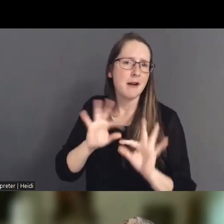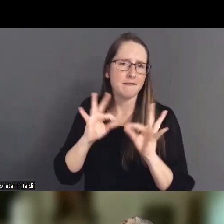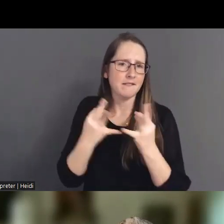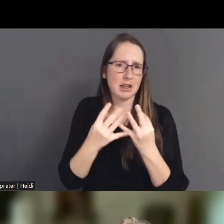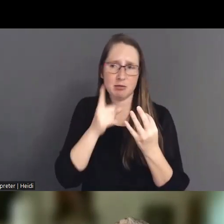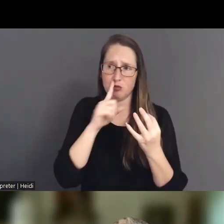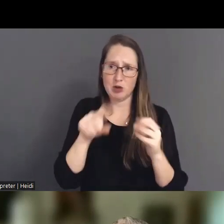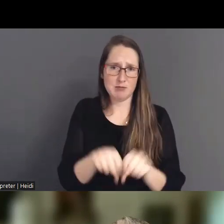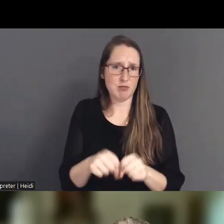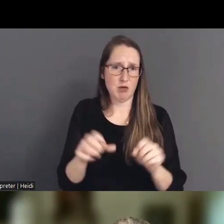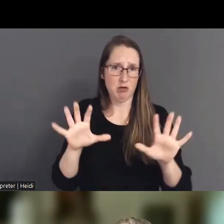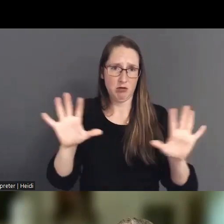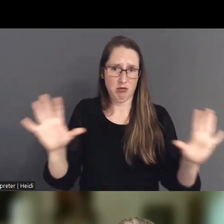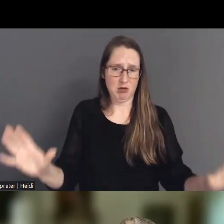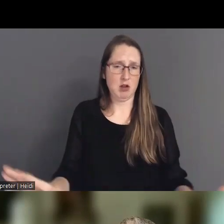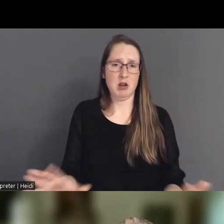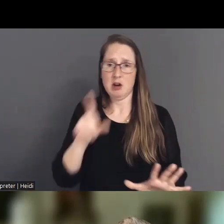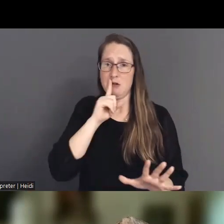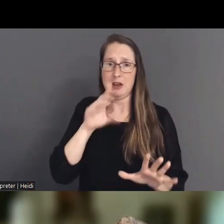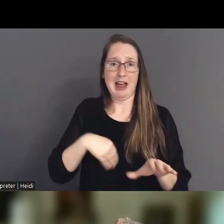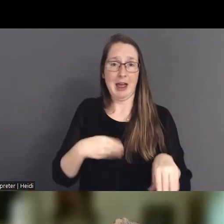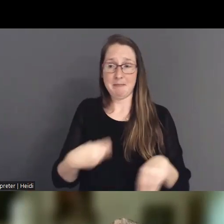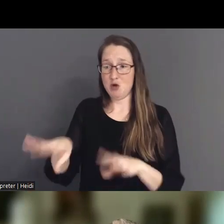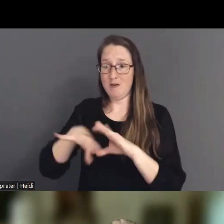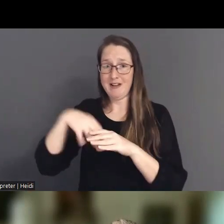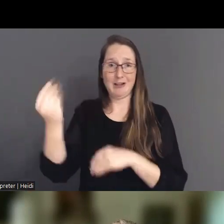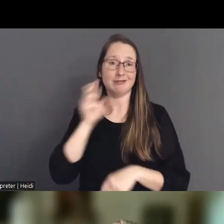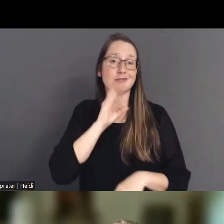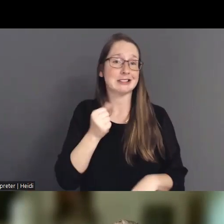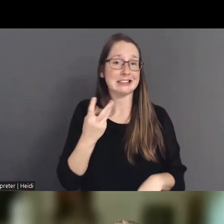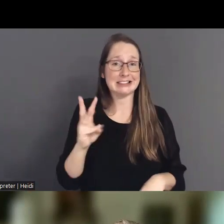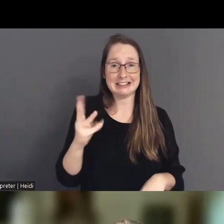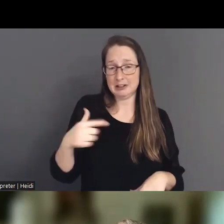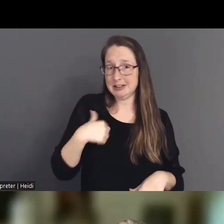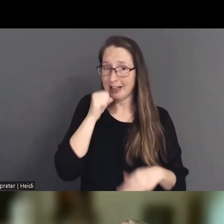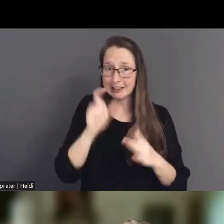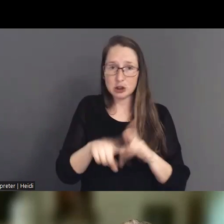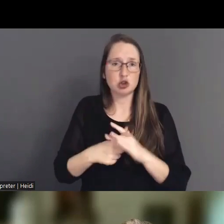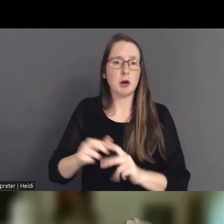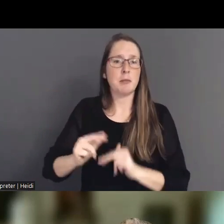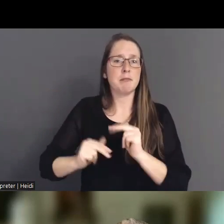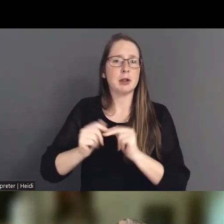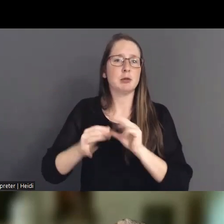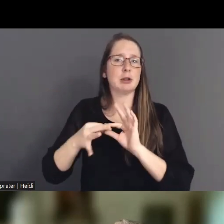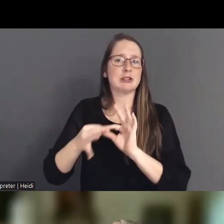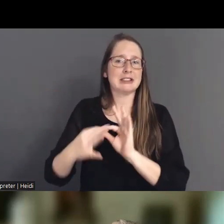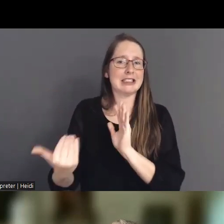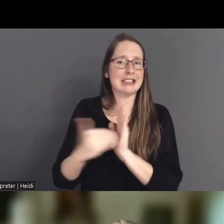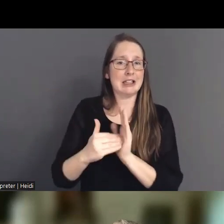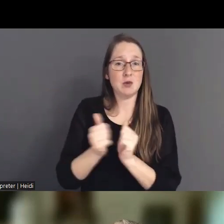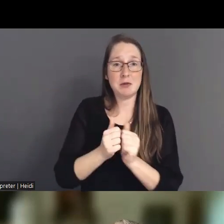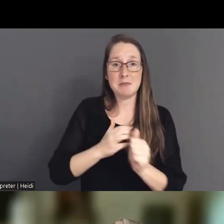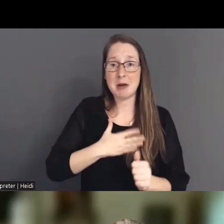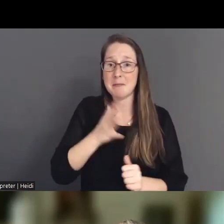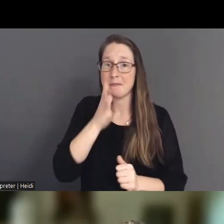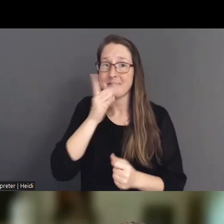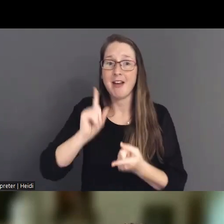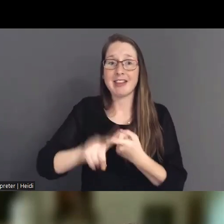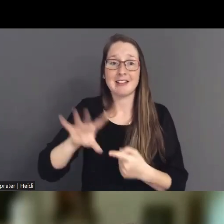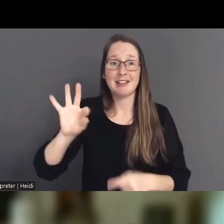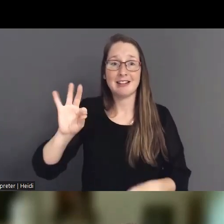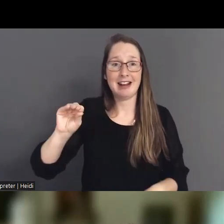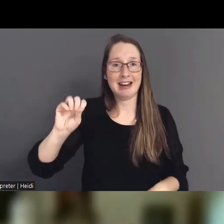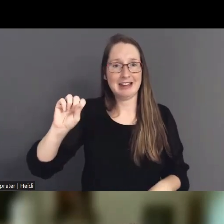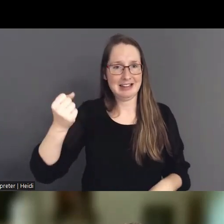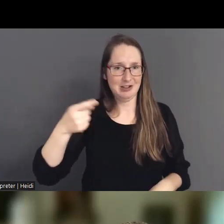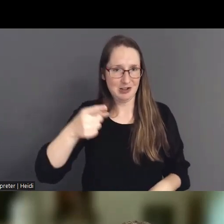apart. I moved out of the house when I was 16, and I didn't start rebuilding my relationship with my mother until the 90s. And you